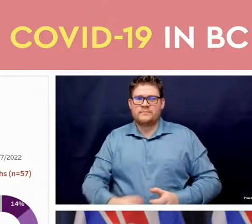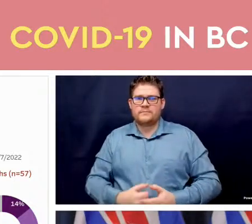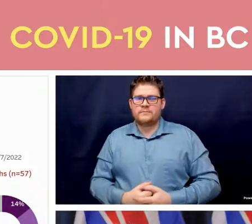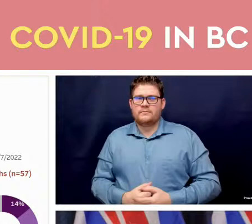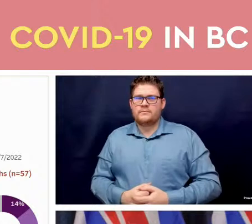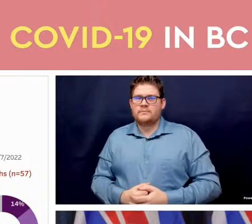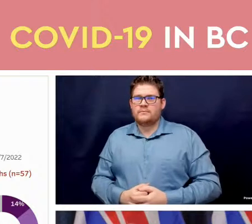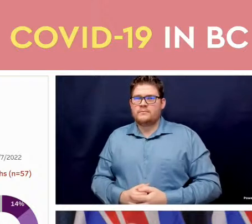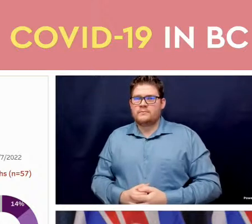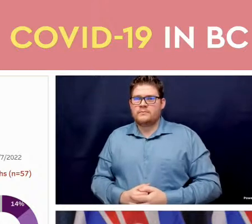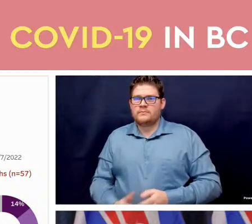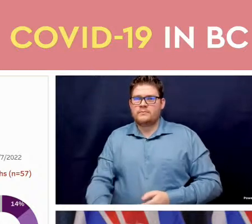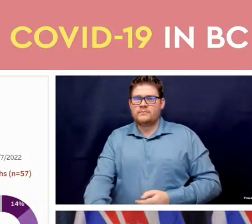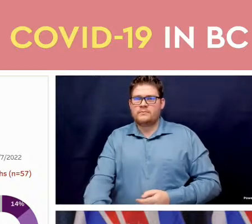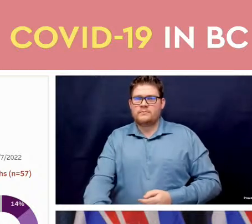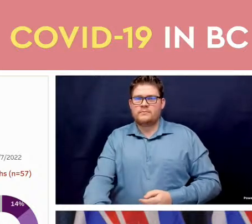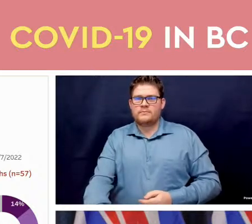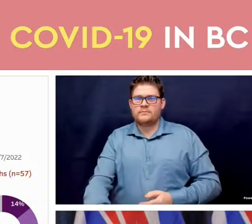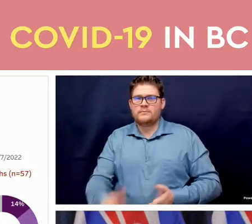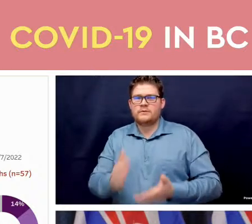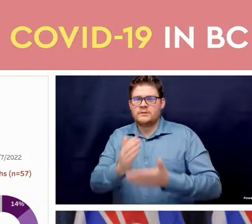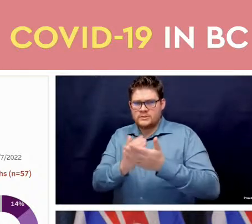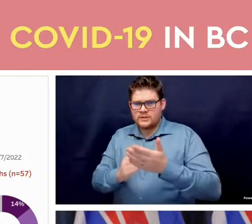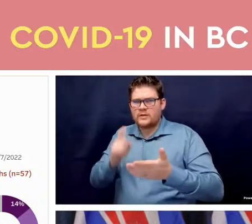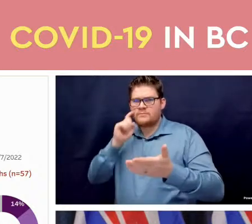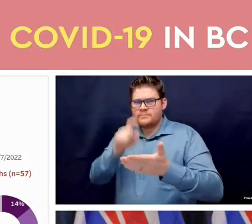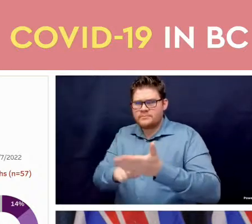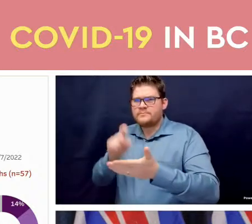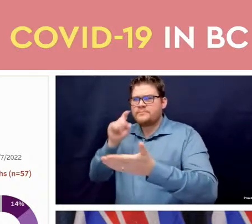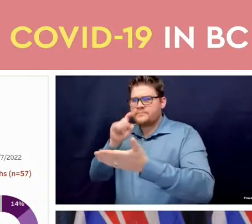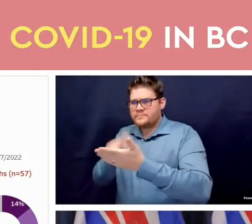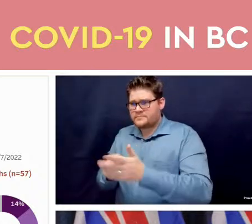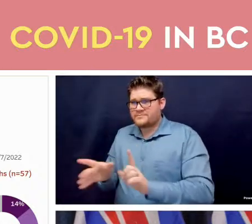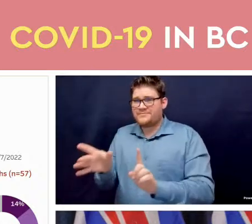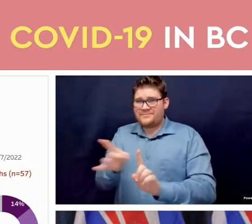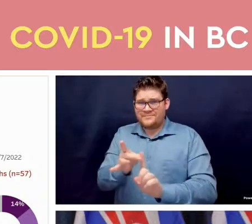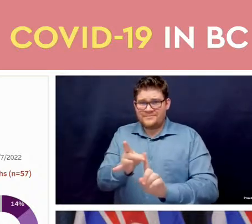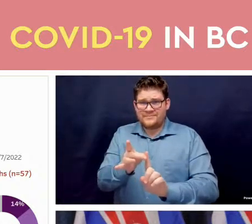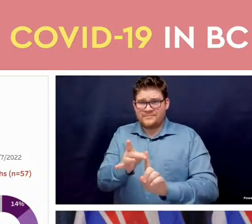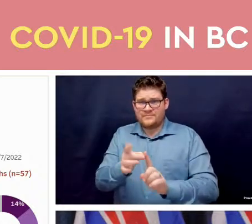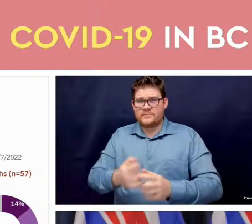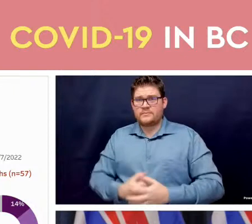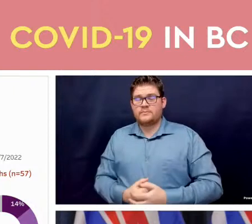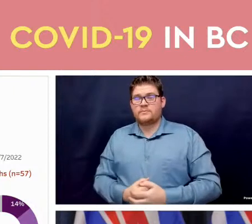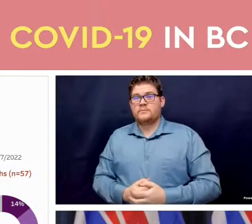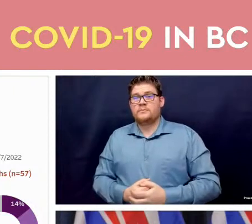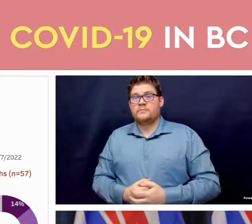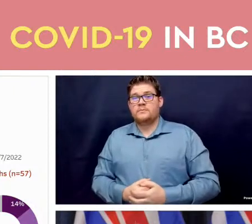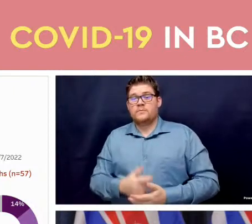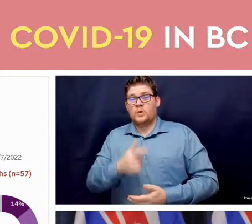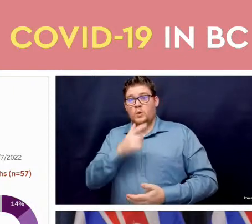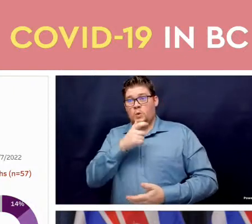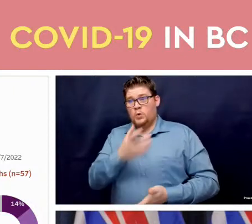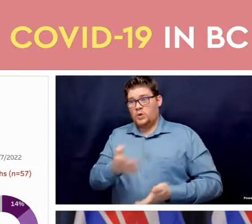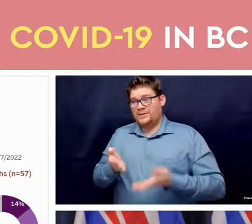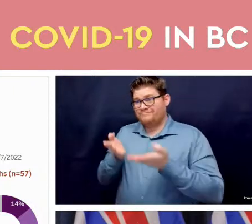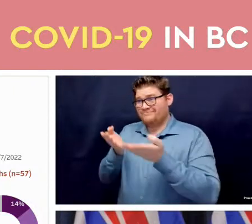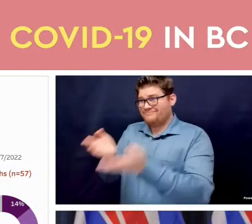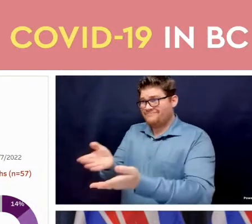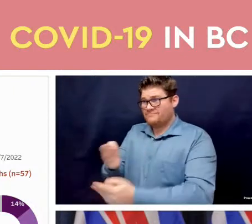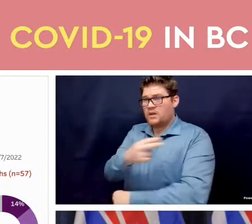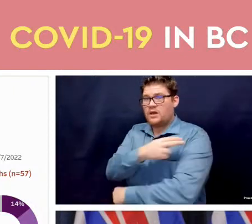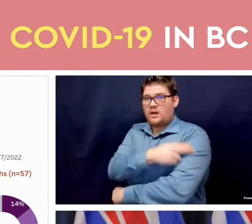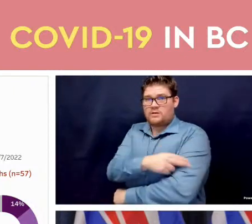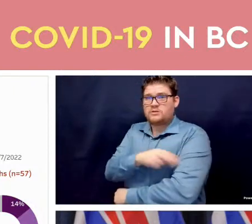not the 0 to 4, but mostly adults who have not been vaccinated. And 70% of people in